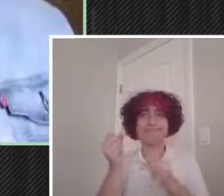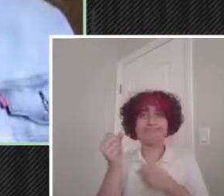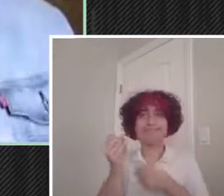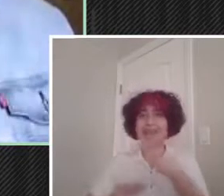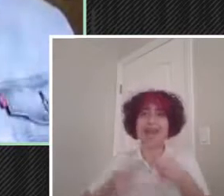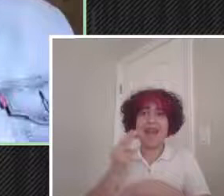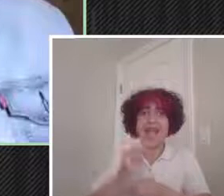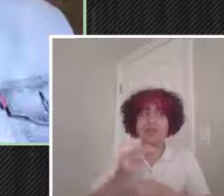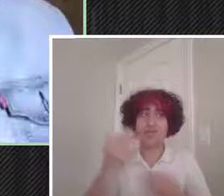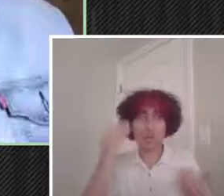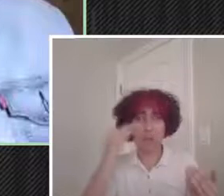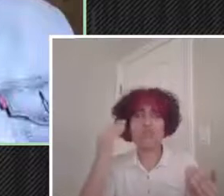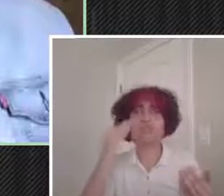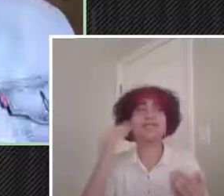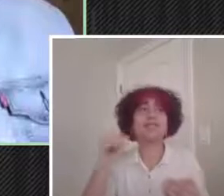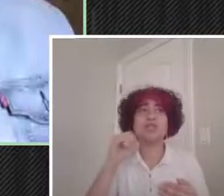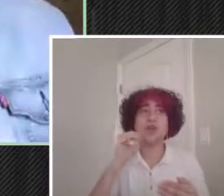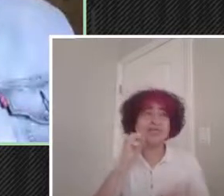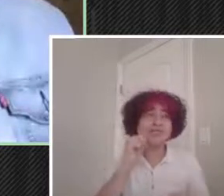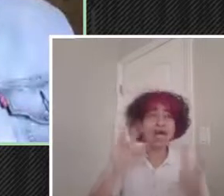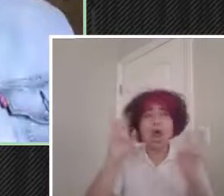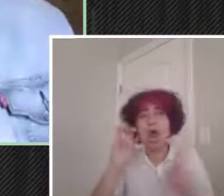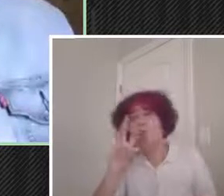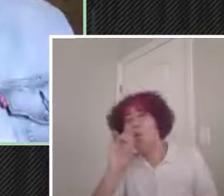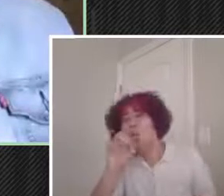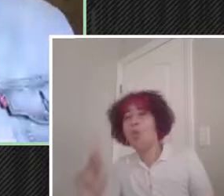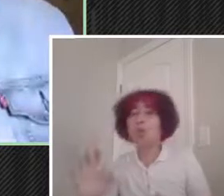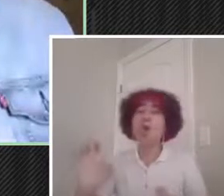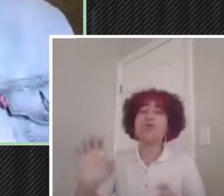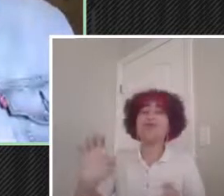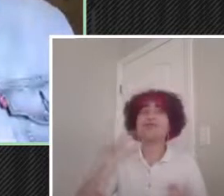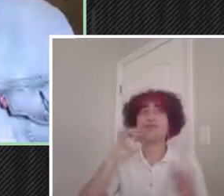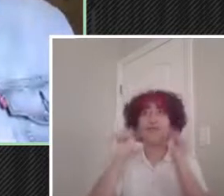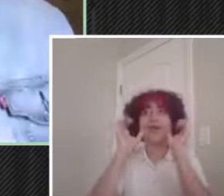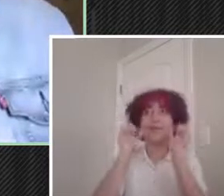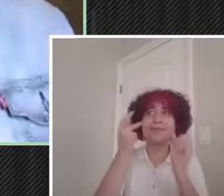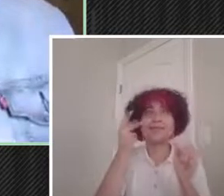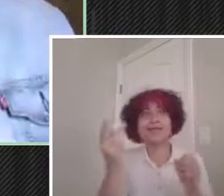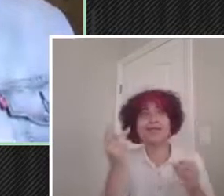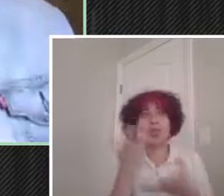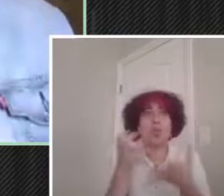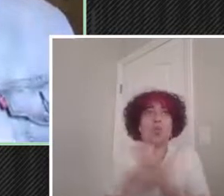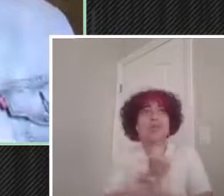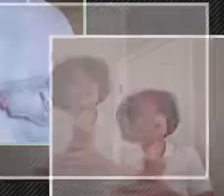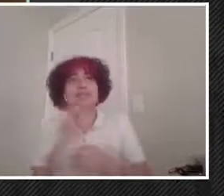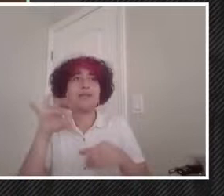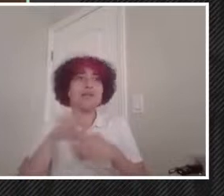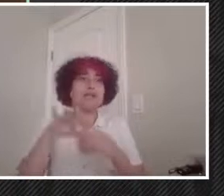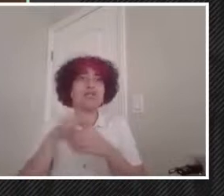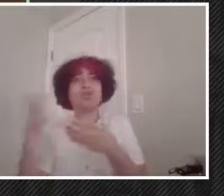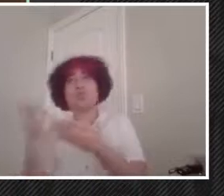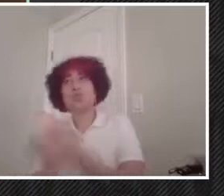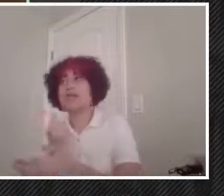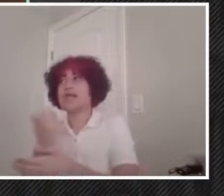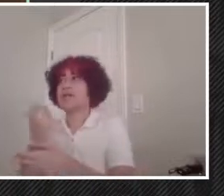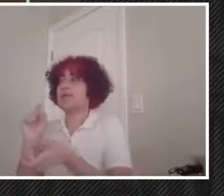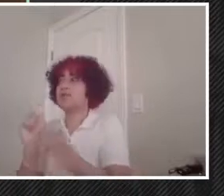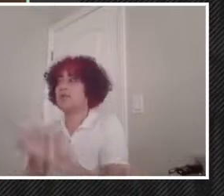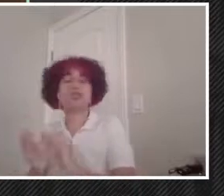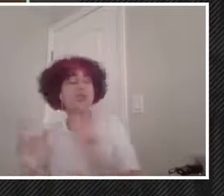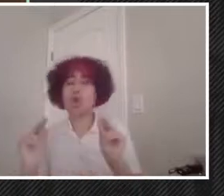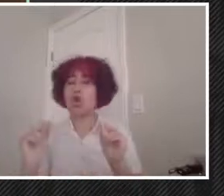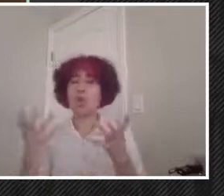enough to win a couple of elections or to see just a bit of progress. We want to see outcomes for the family of Breonna Taylor. We want to see